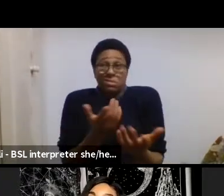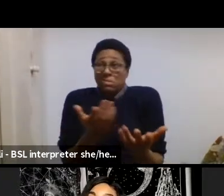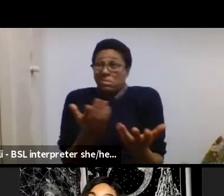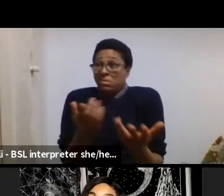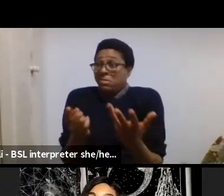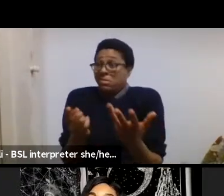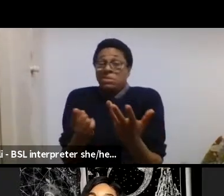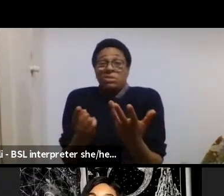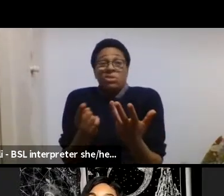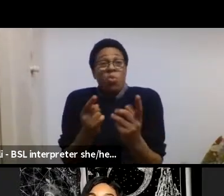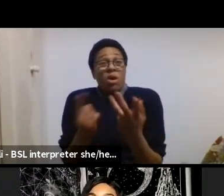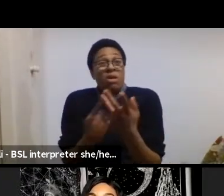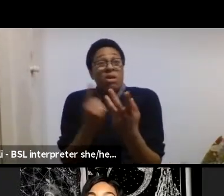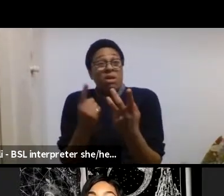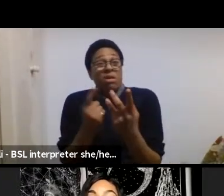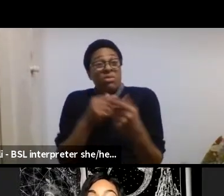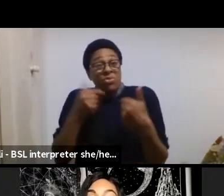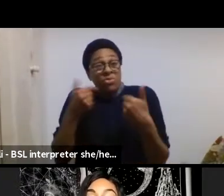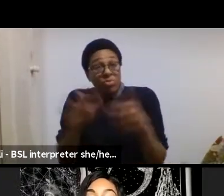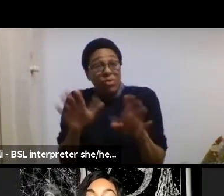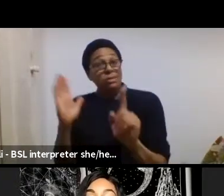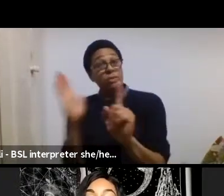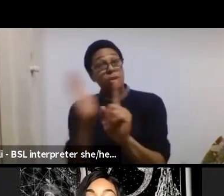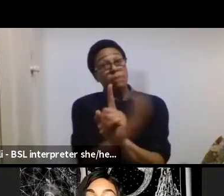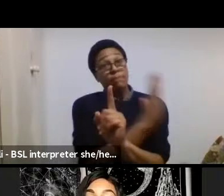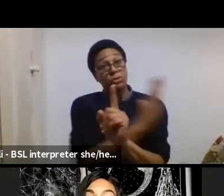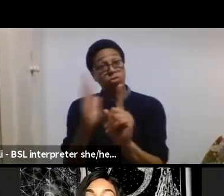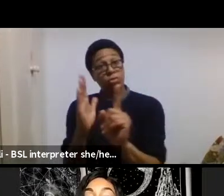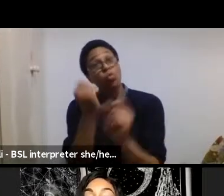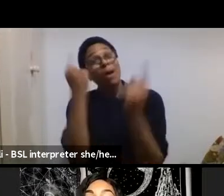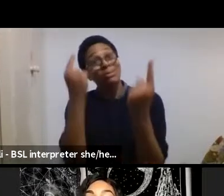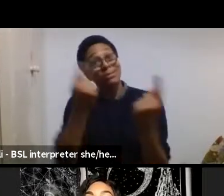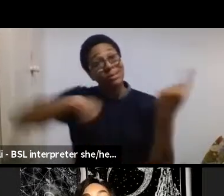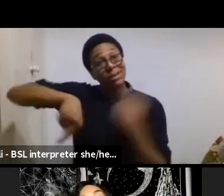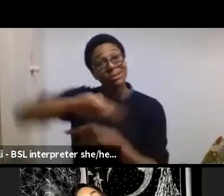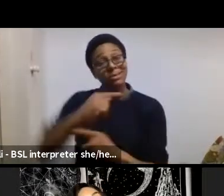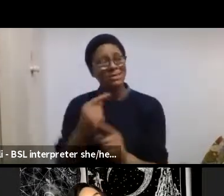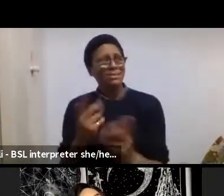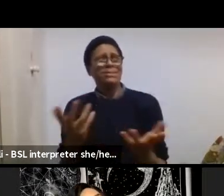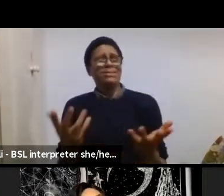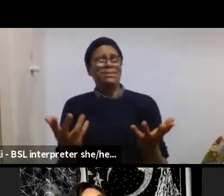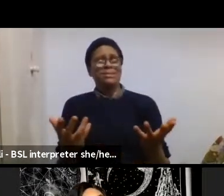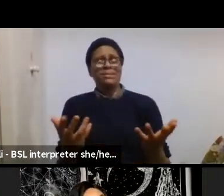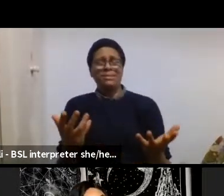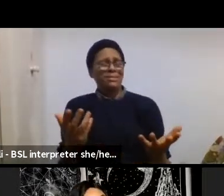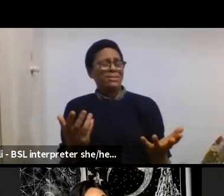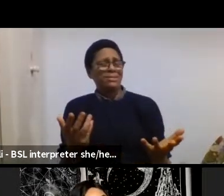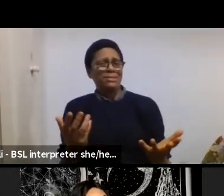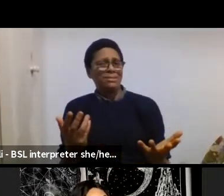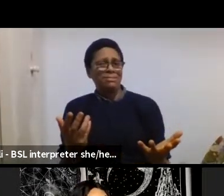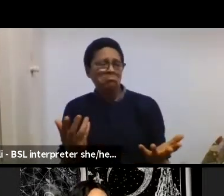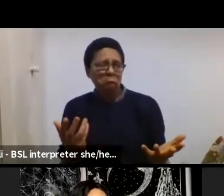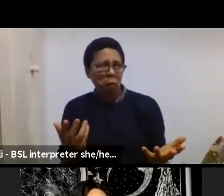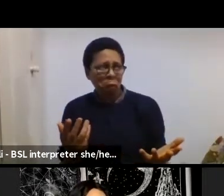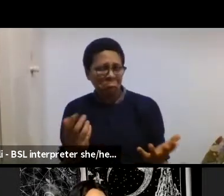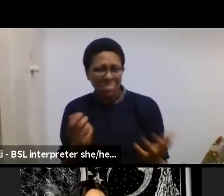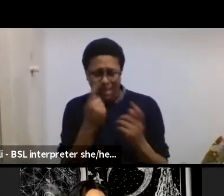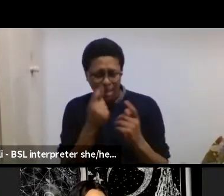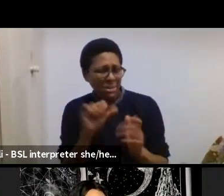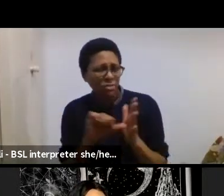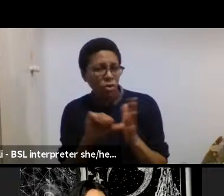to understand us as well. So yeah, I think we've got to be a bit patient with each other sometimes.